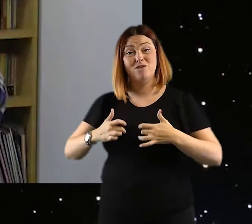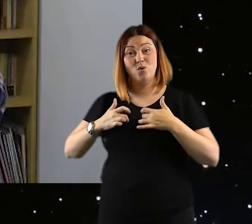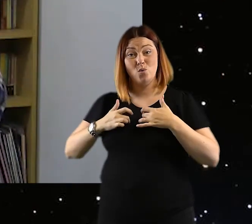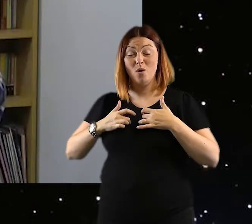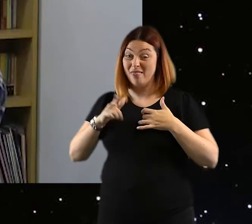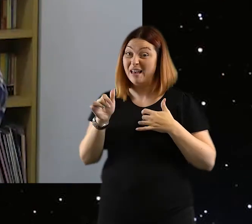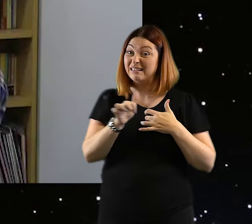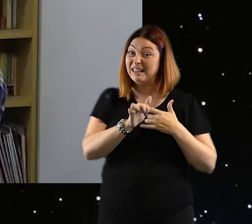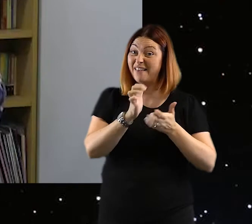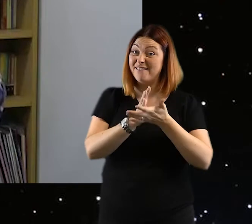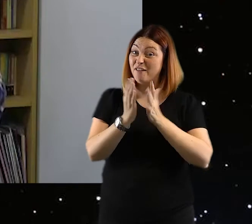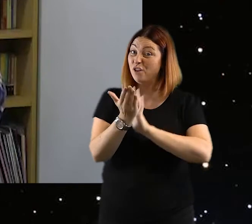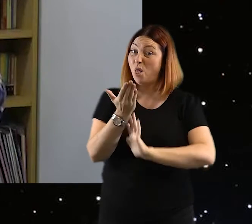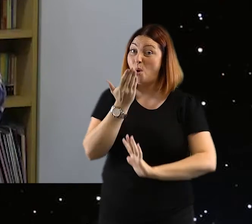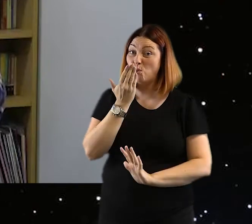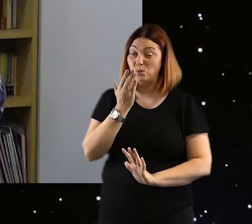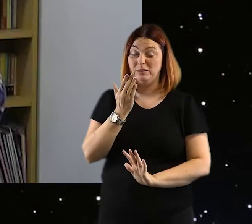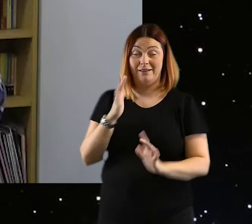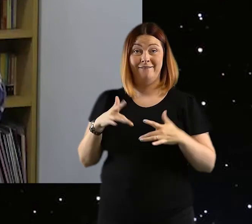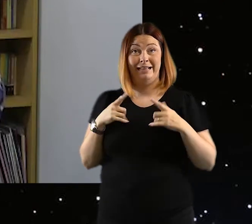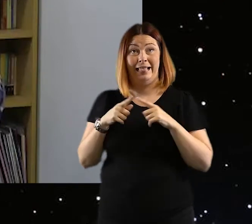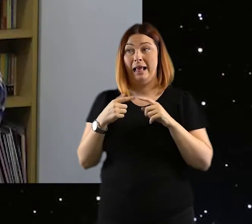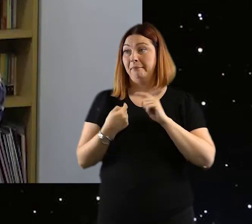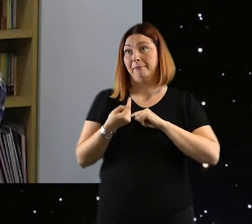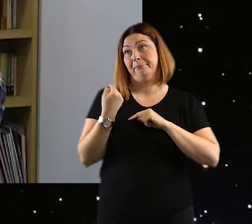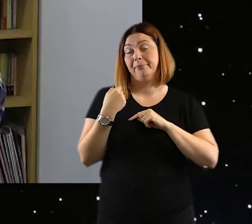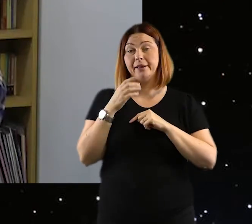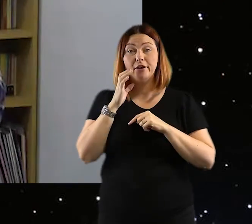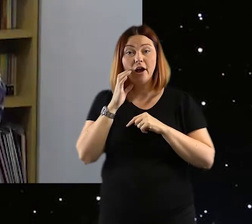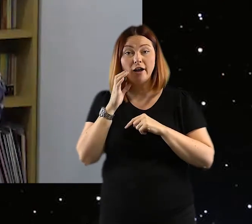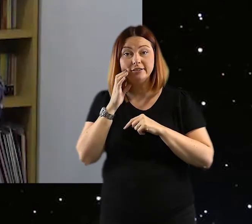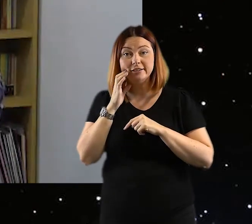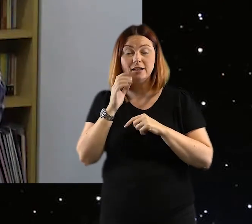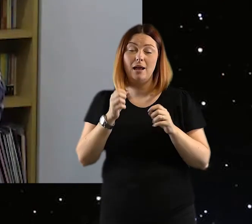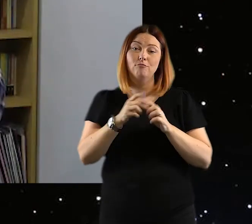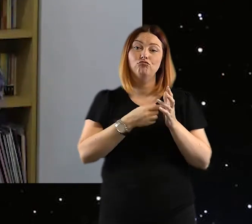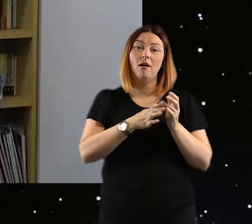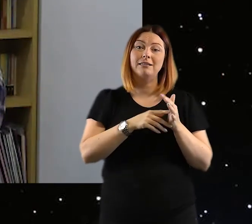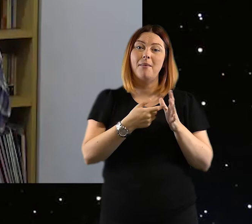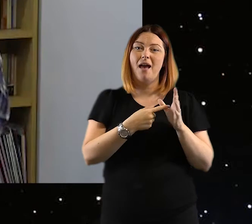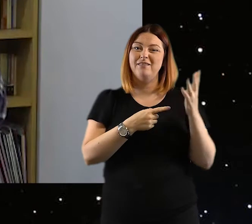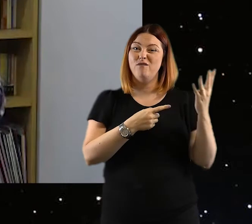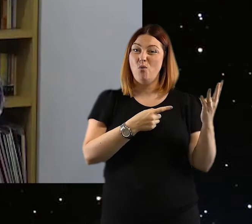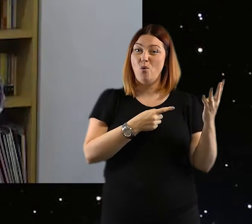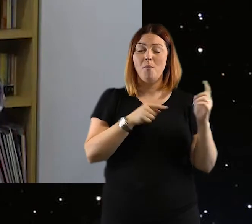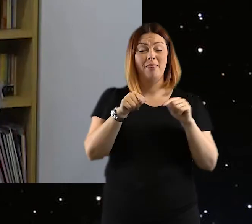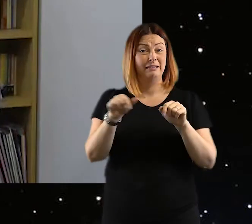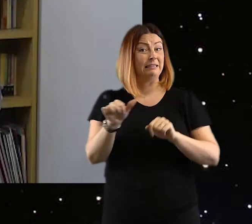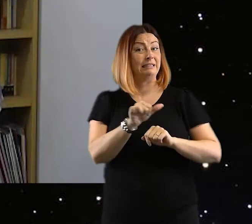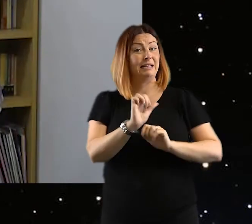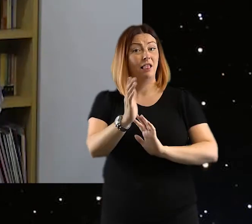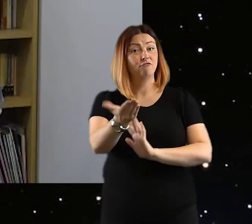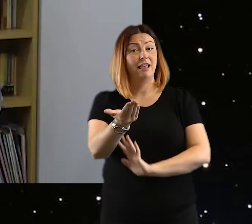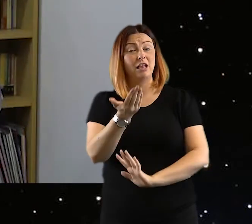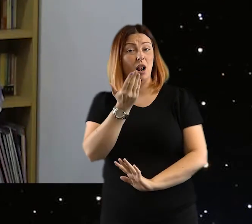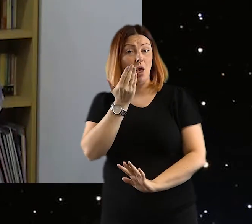system, and from an astronomical point of view, that is still really close. That's in our back garden, you know, approximately sort of 4 light years, so